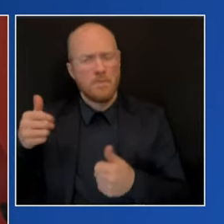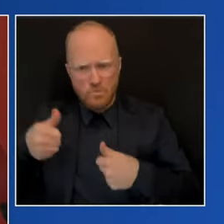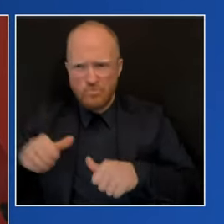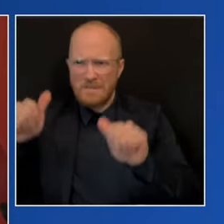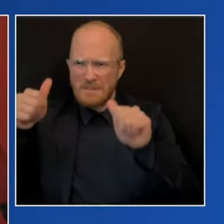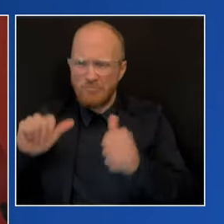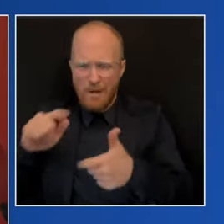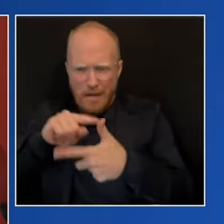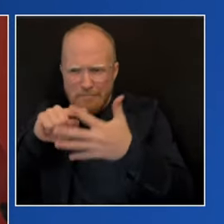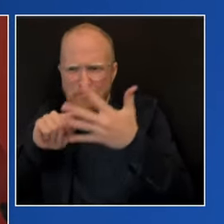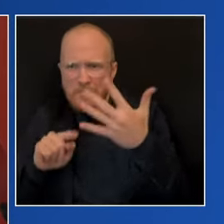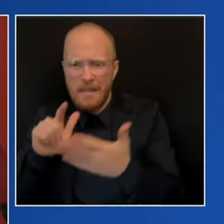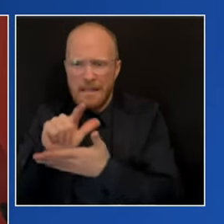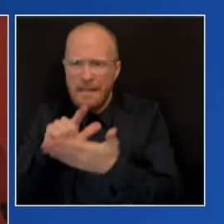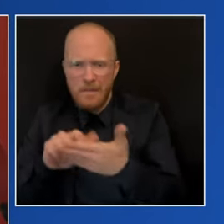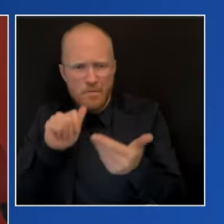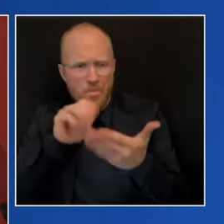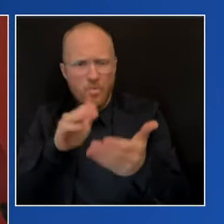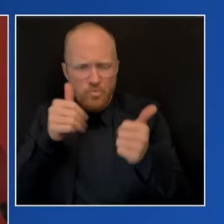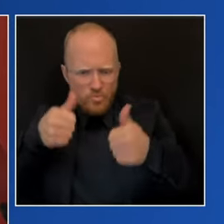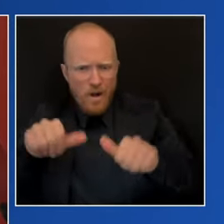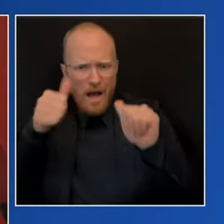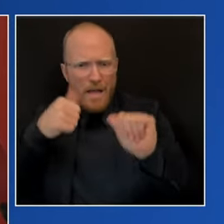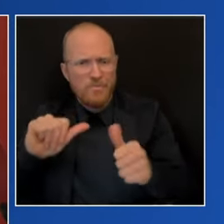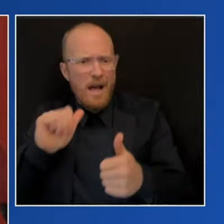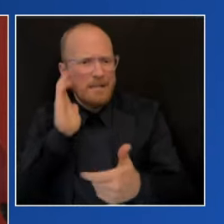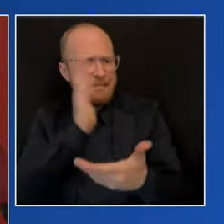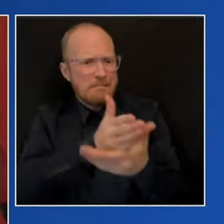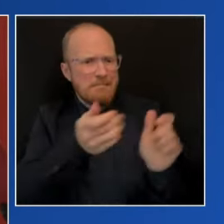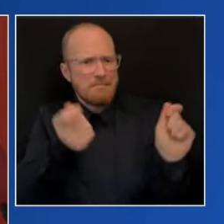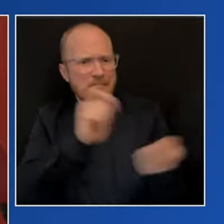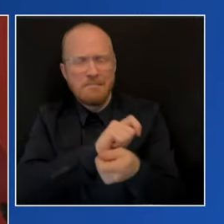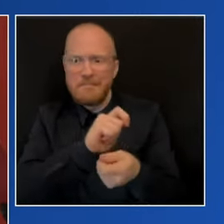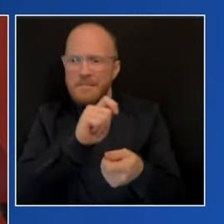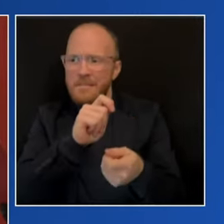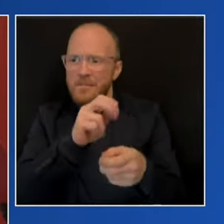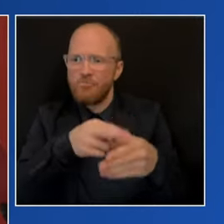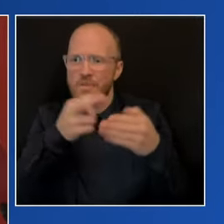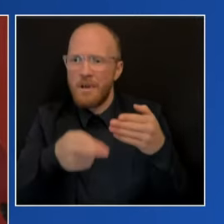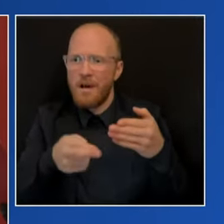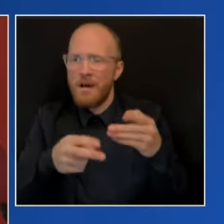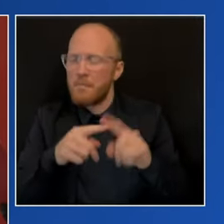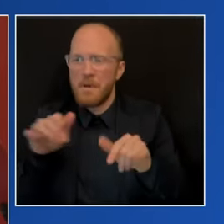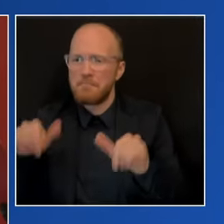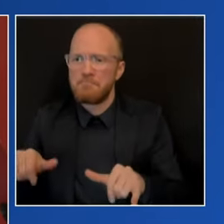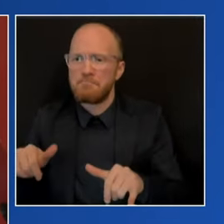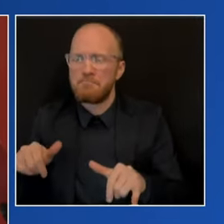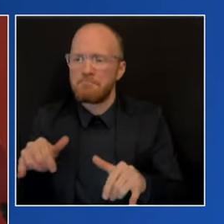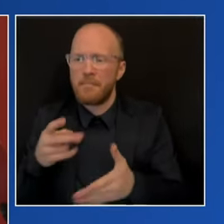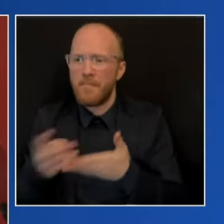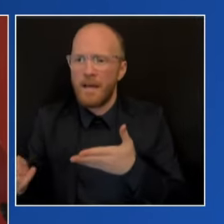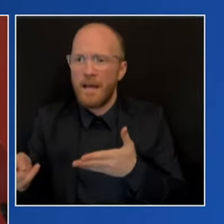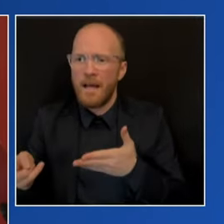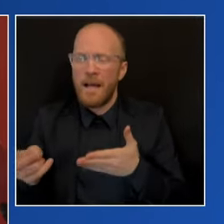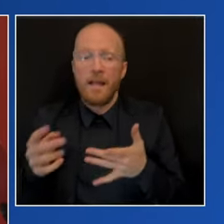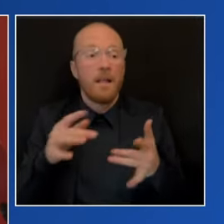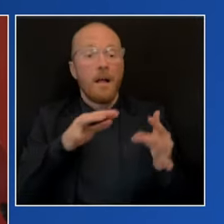the election. Every one. But the legal path just took Trump back to the